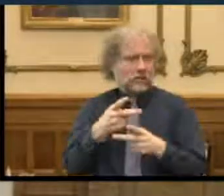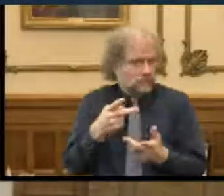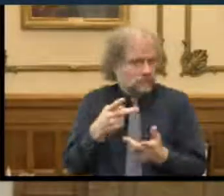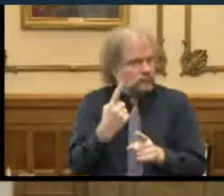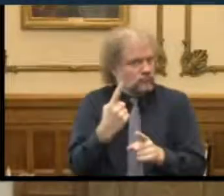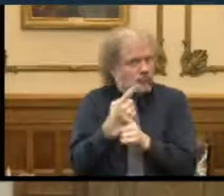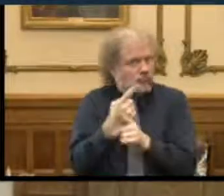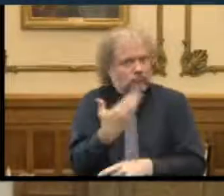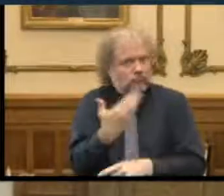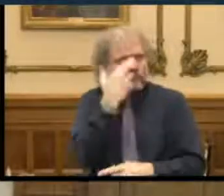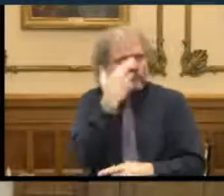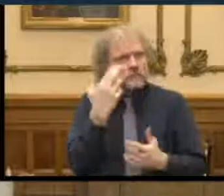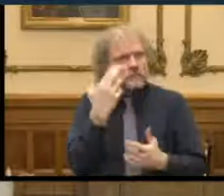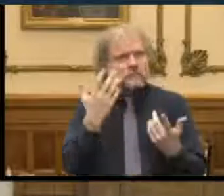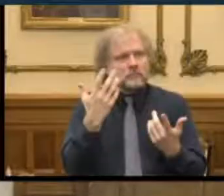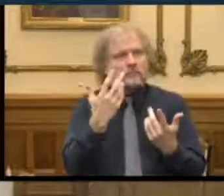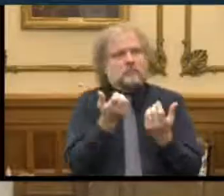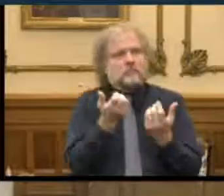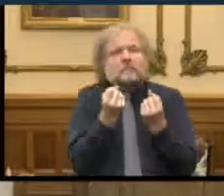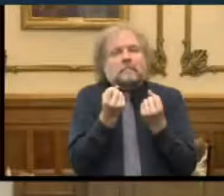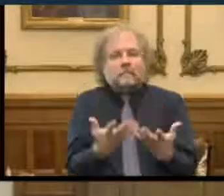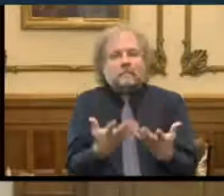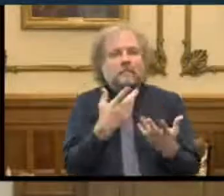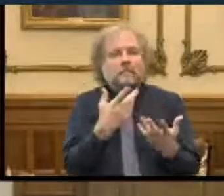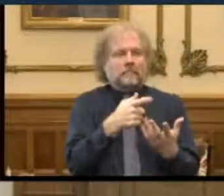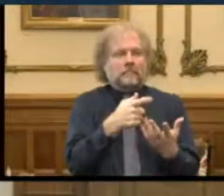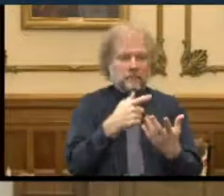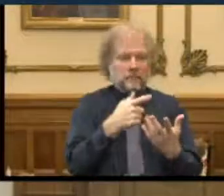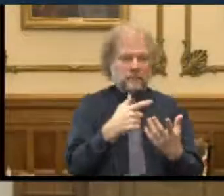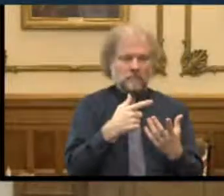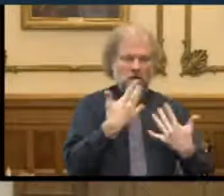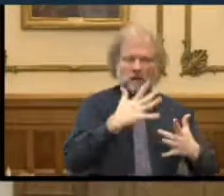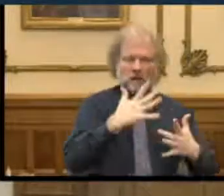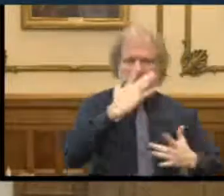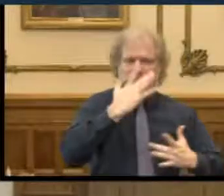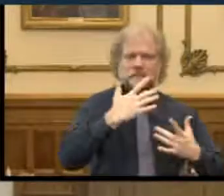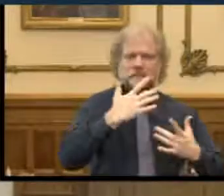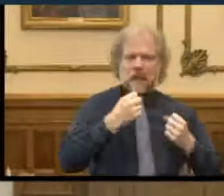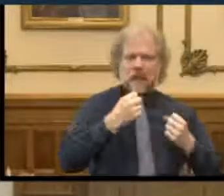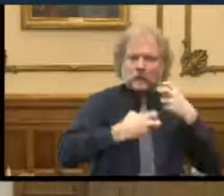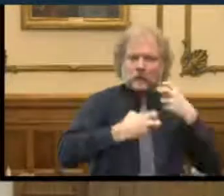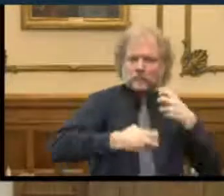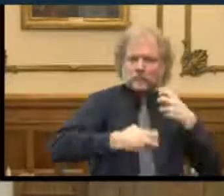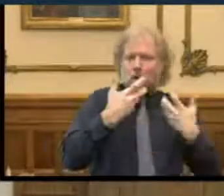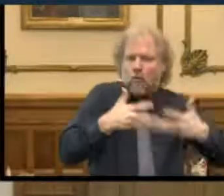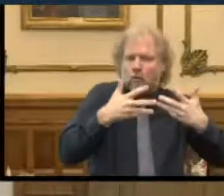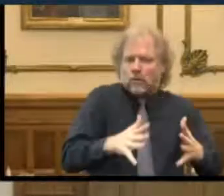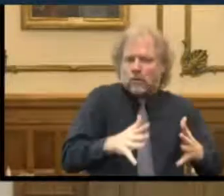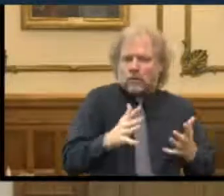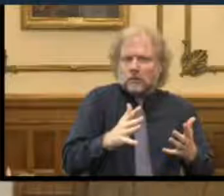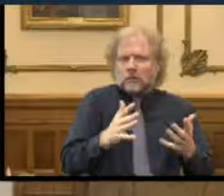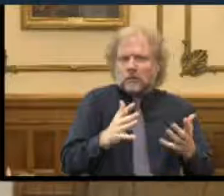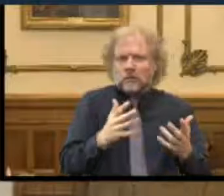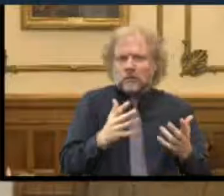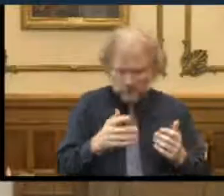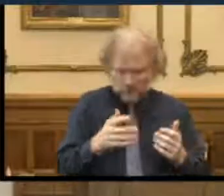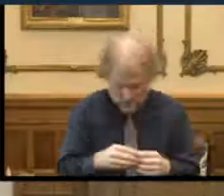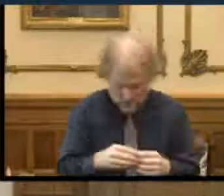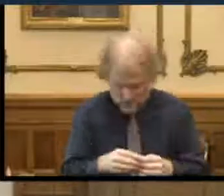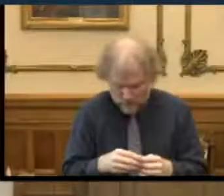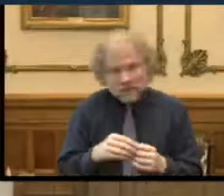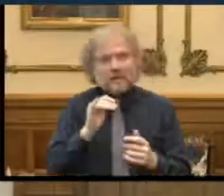these, many of our underlying health conditions reside. Exactly. So There's this a reason. population- It's our more